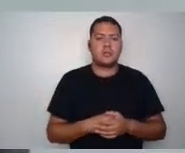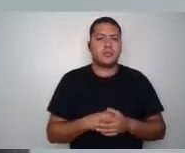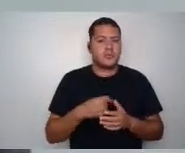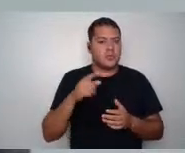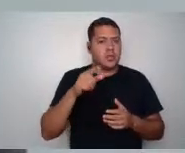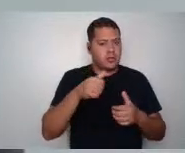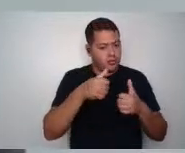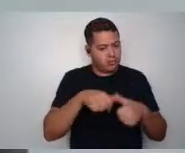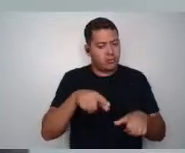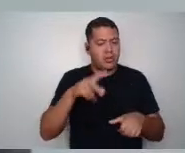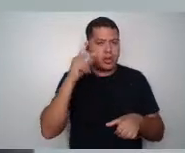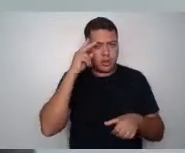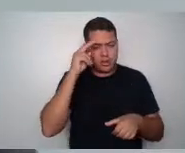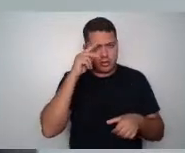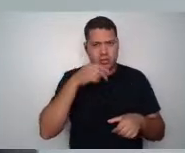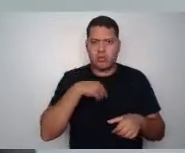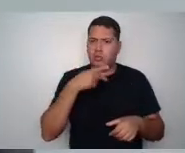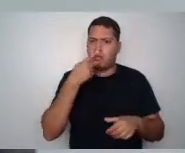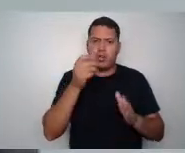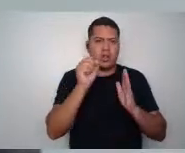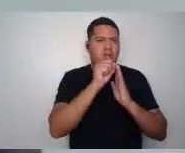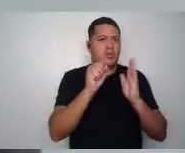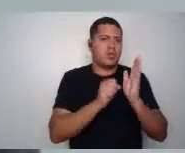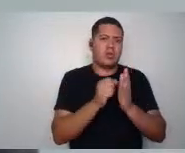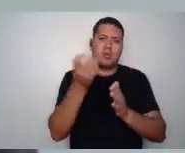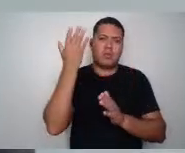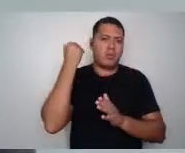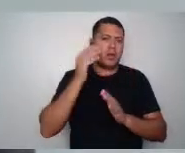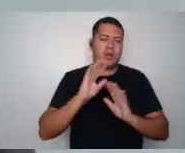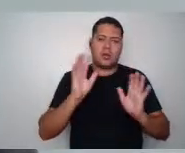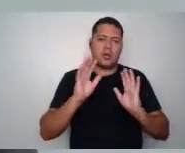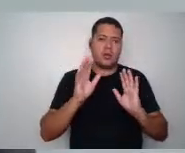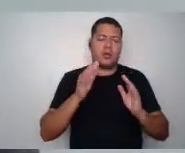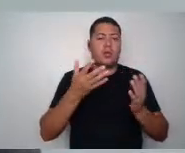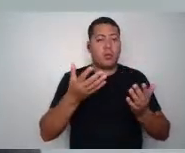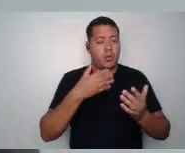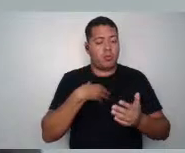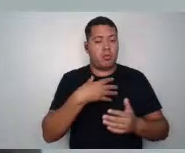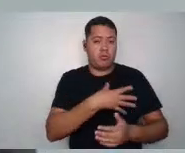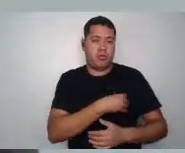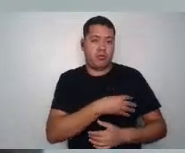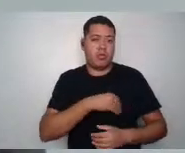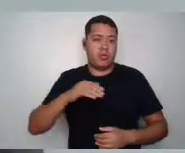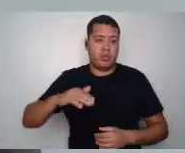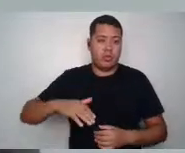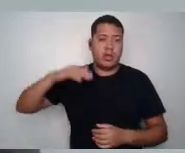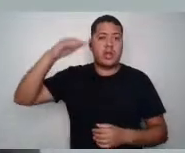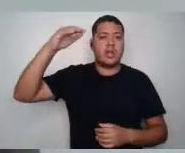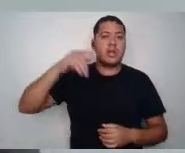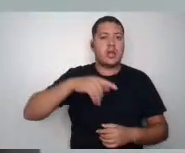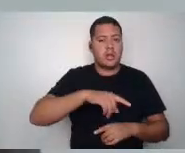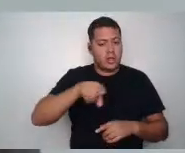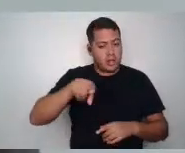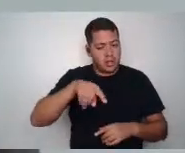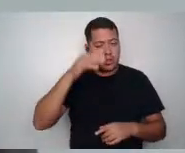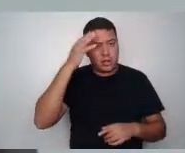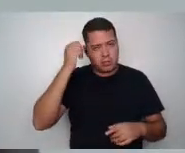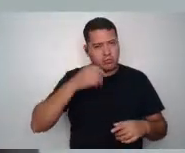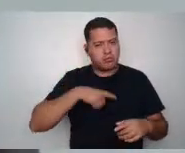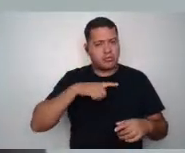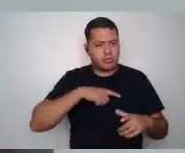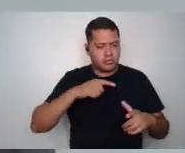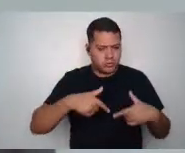This is a very relevant story because it's not from the last century. I want my children to grow up and to